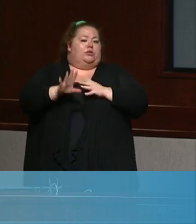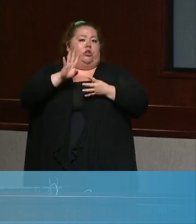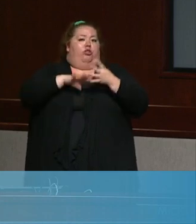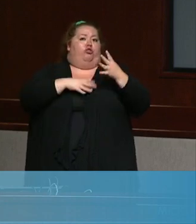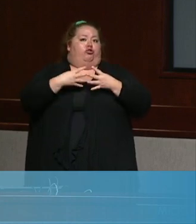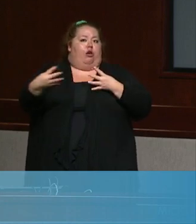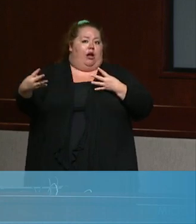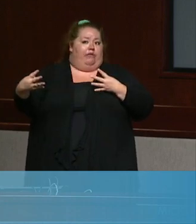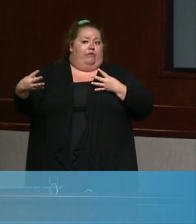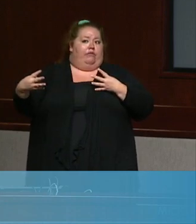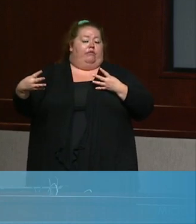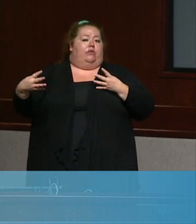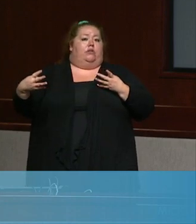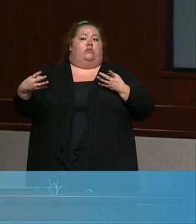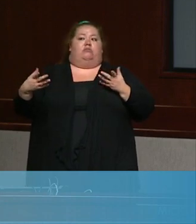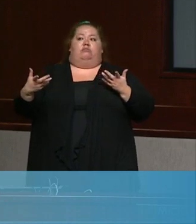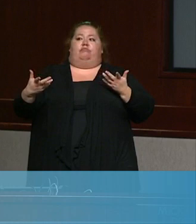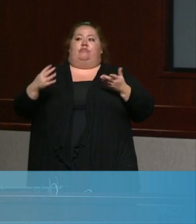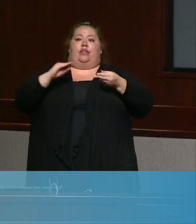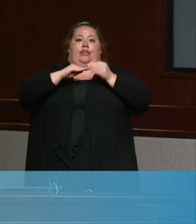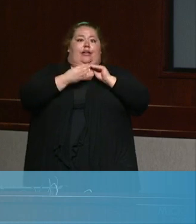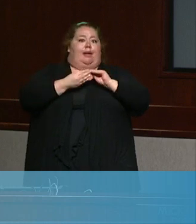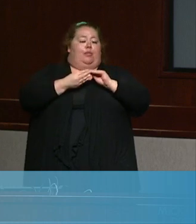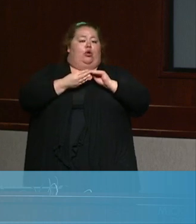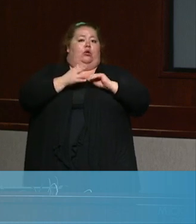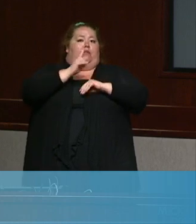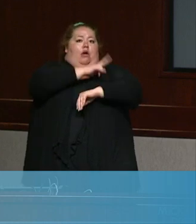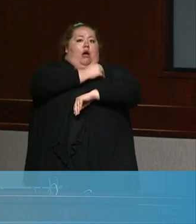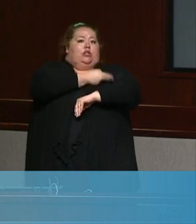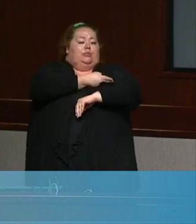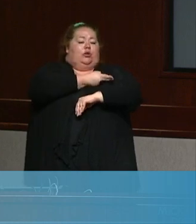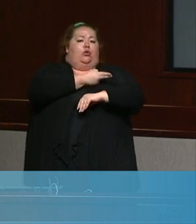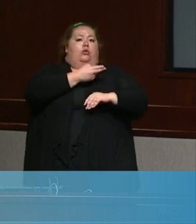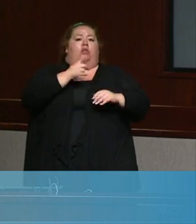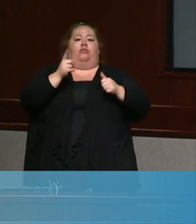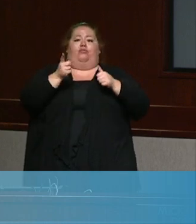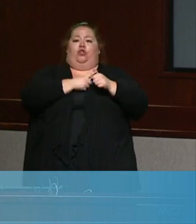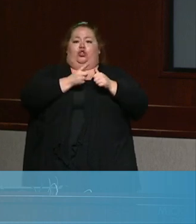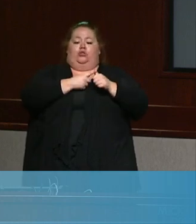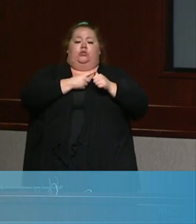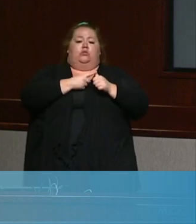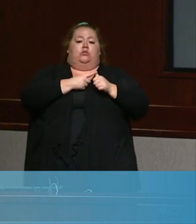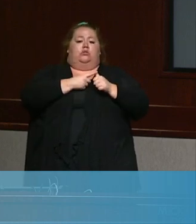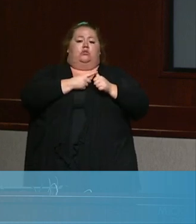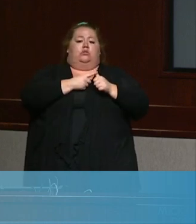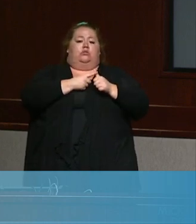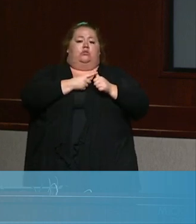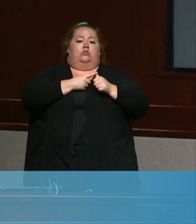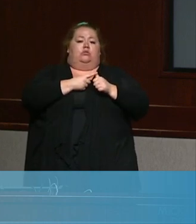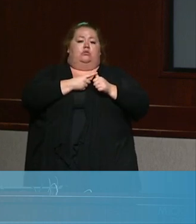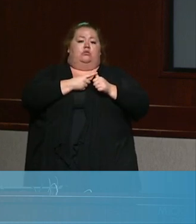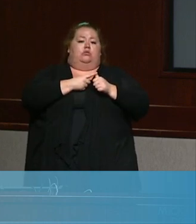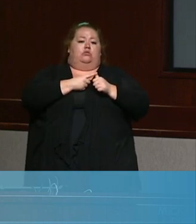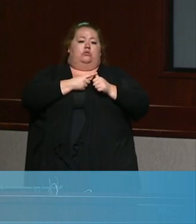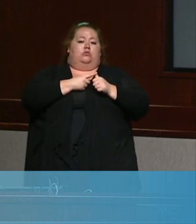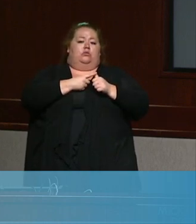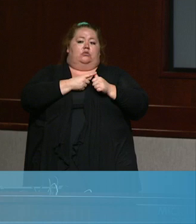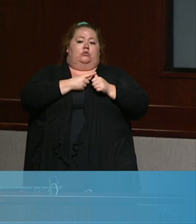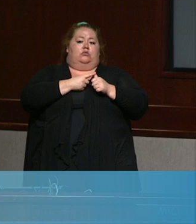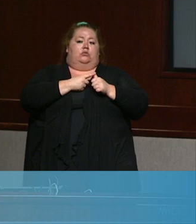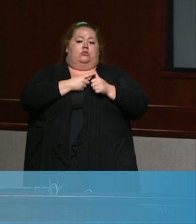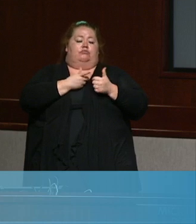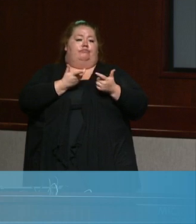cases in our hospital. So the first thing is what we are doing when we